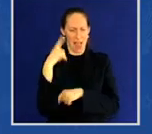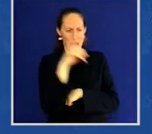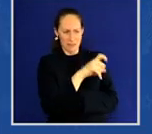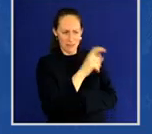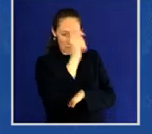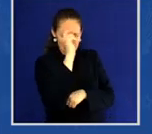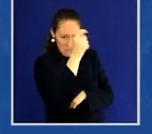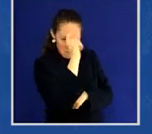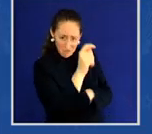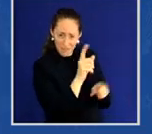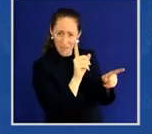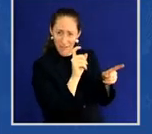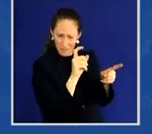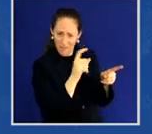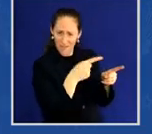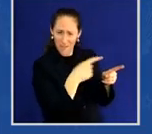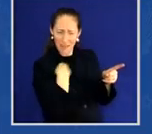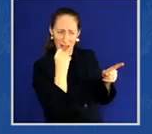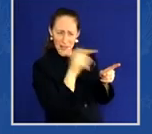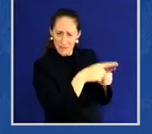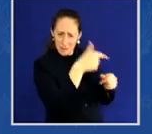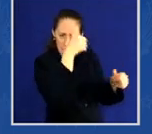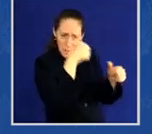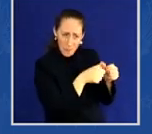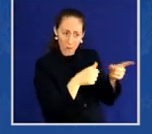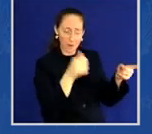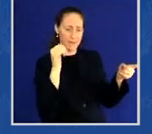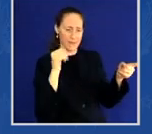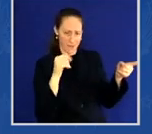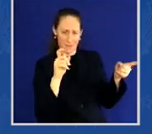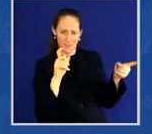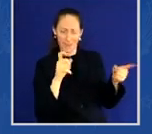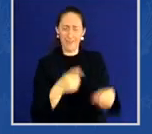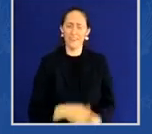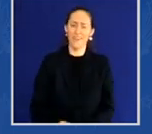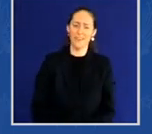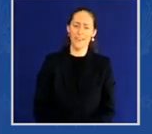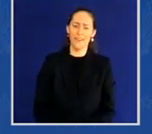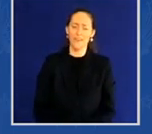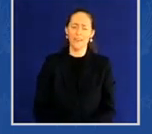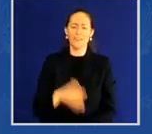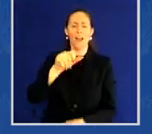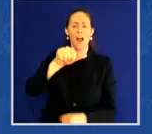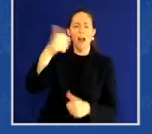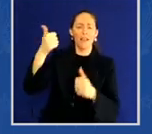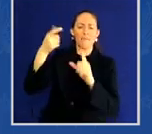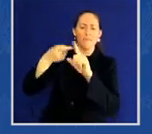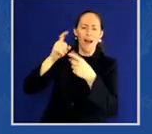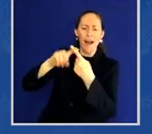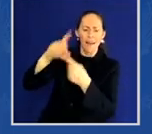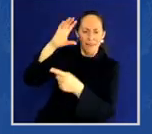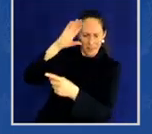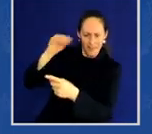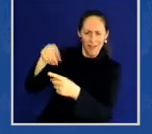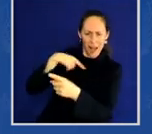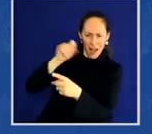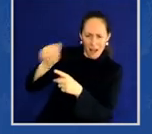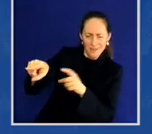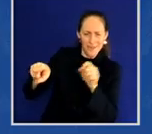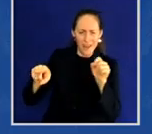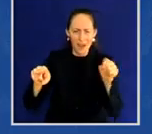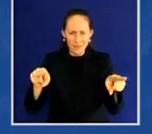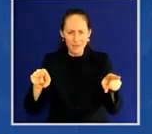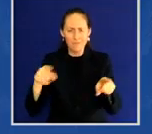remember. One of them was a guy named Angelo Negri. And Angelo, there was an article,